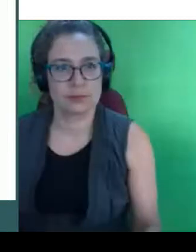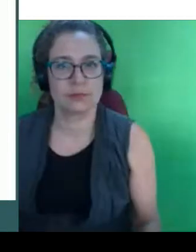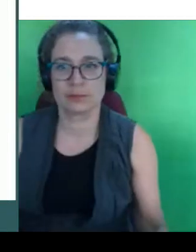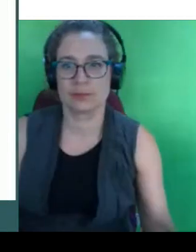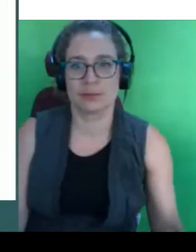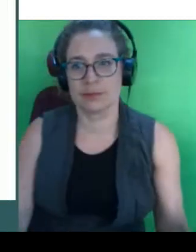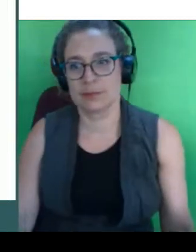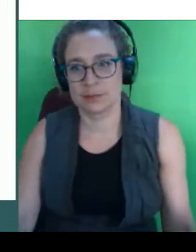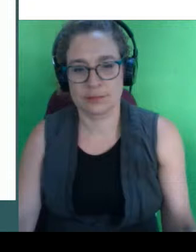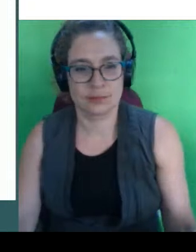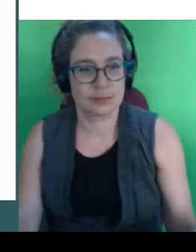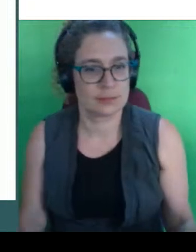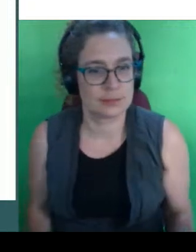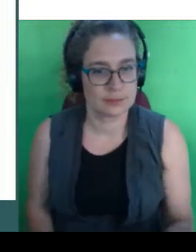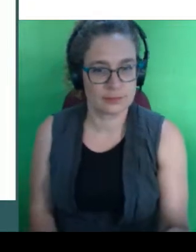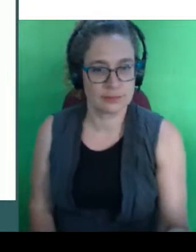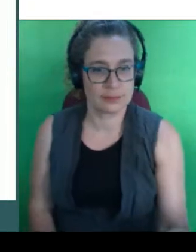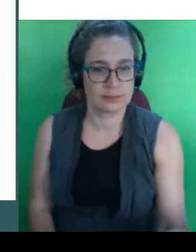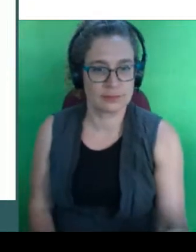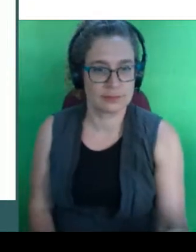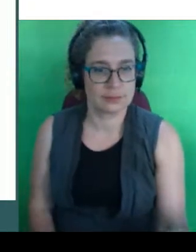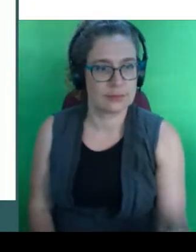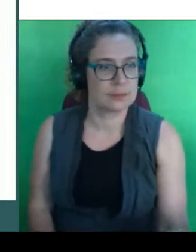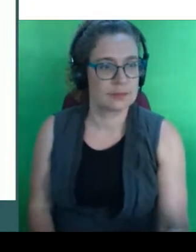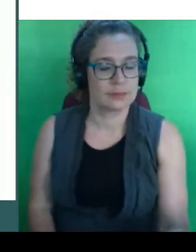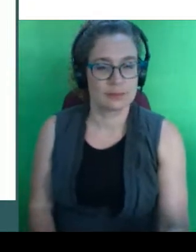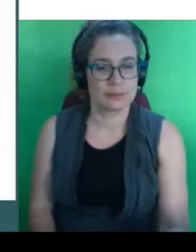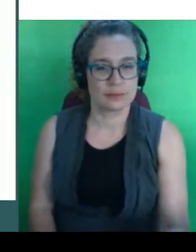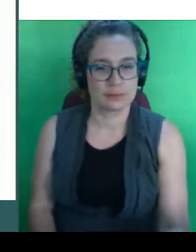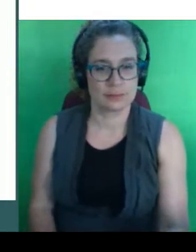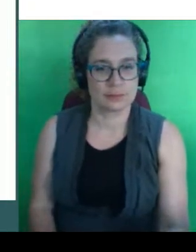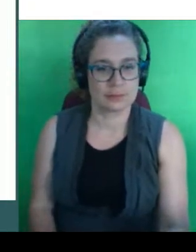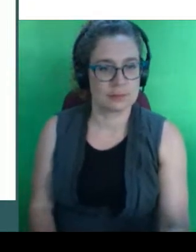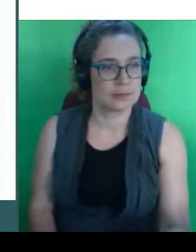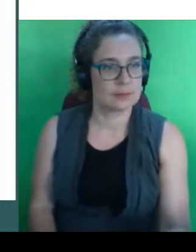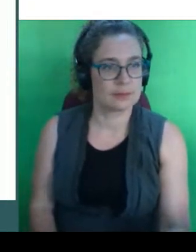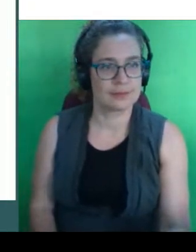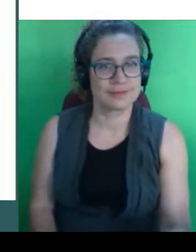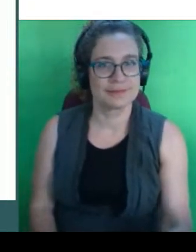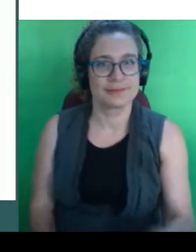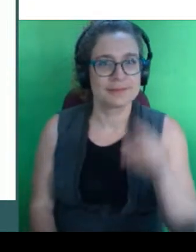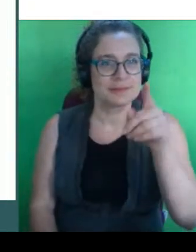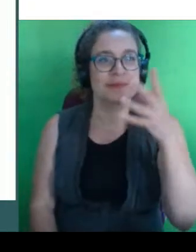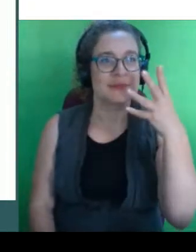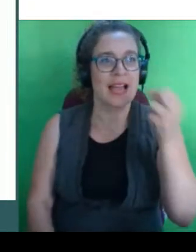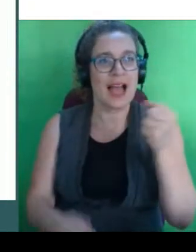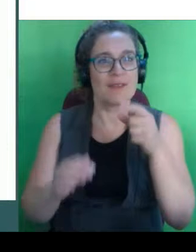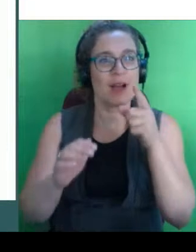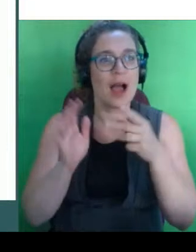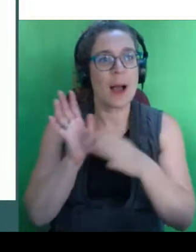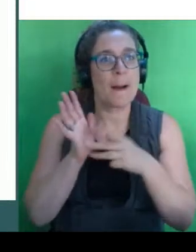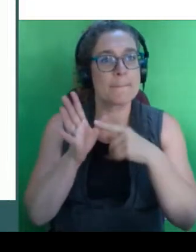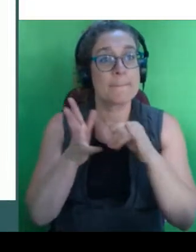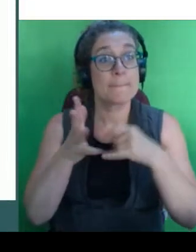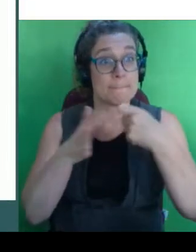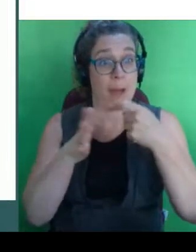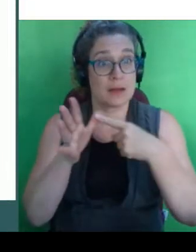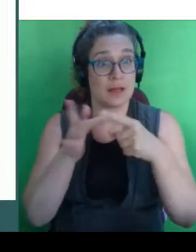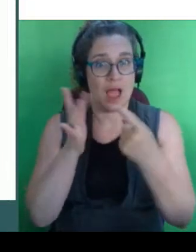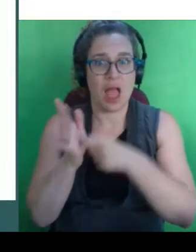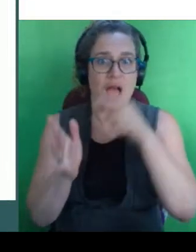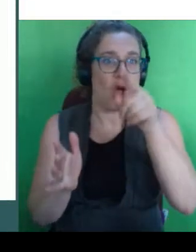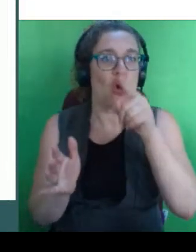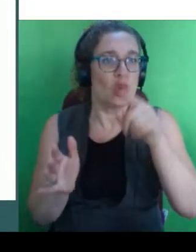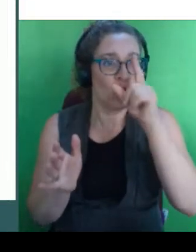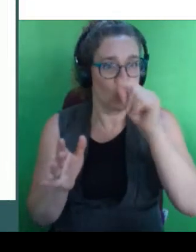an app called Mask Air, which you can pick up for free, and monitor your rhinitis and your asthma symptoms,